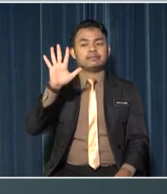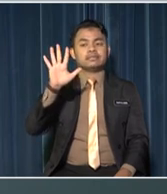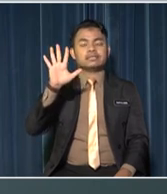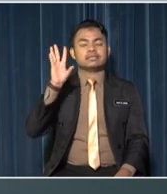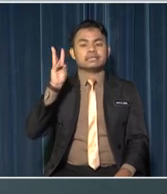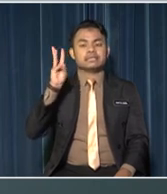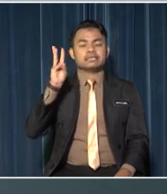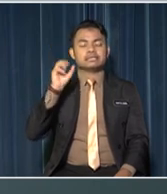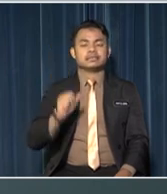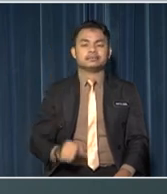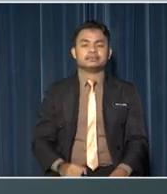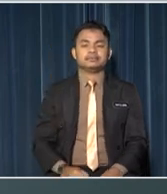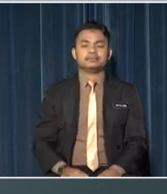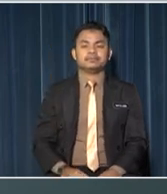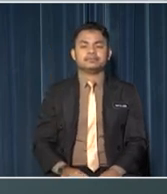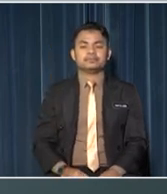1, 2, 3, 4, 5, 6.